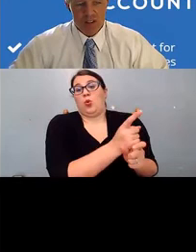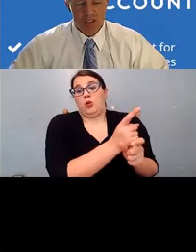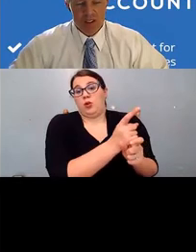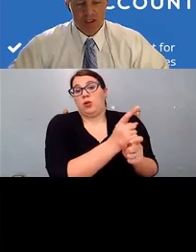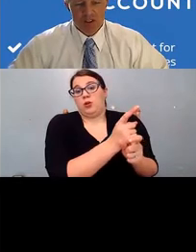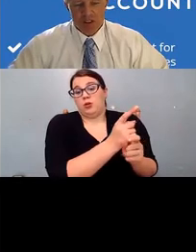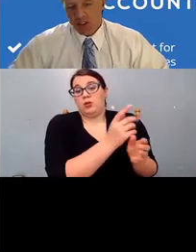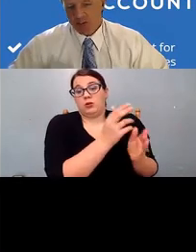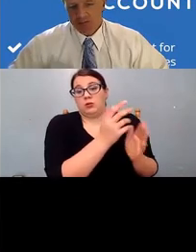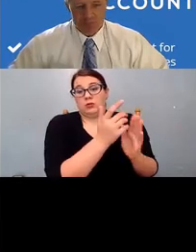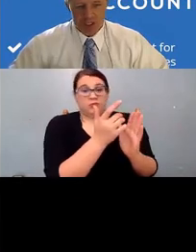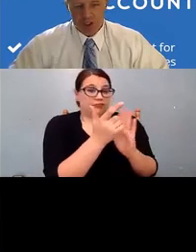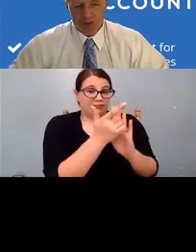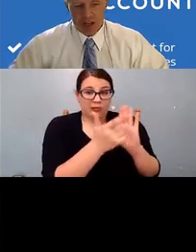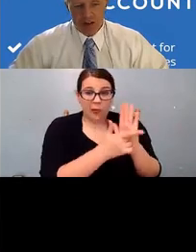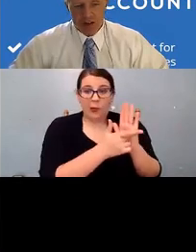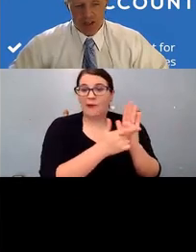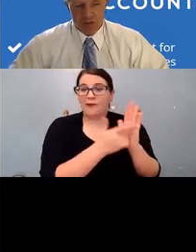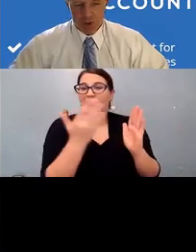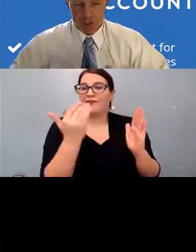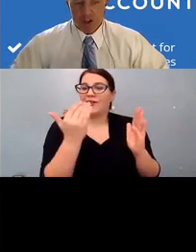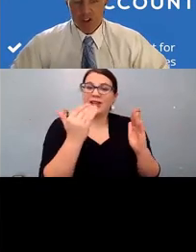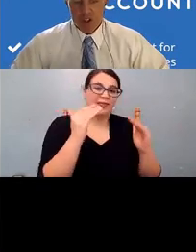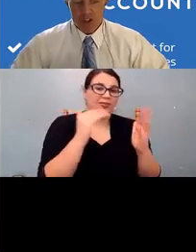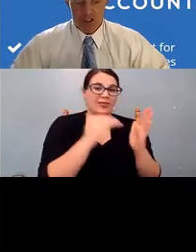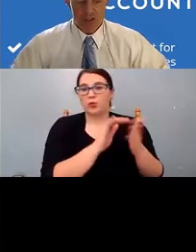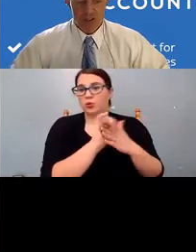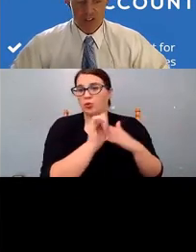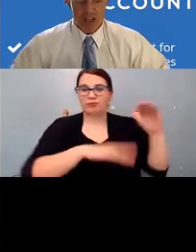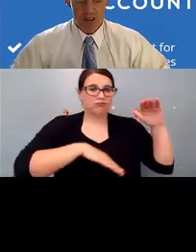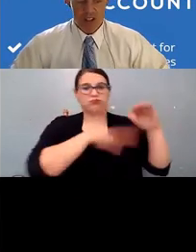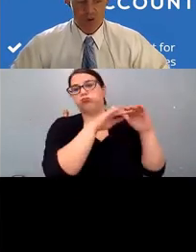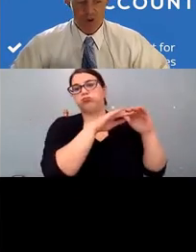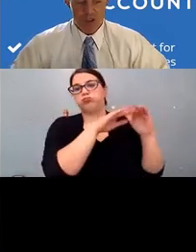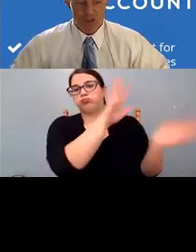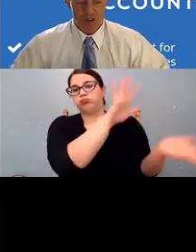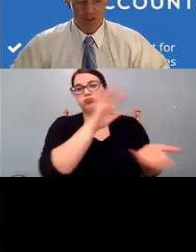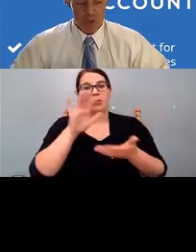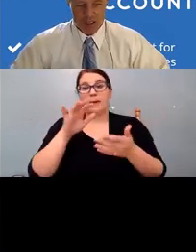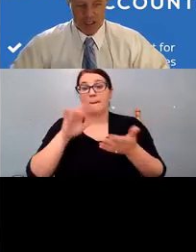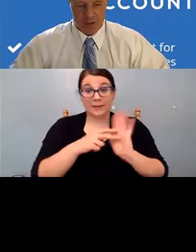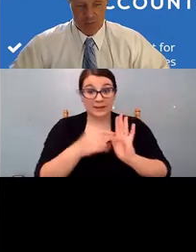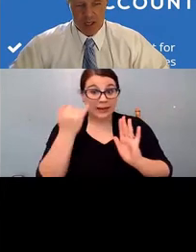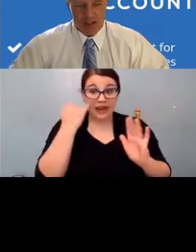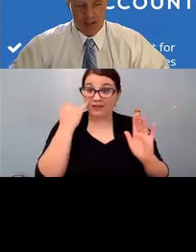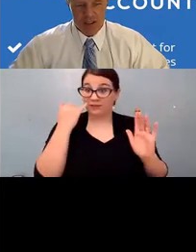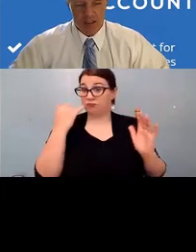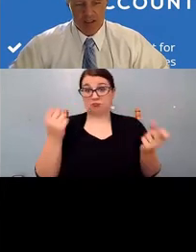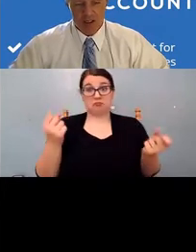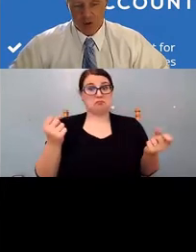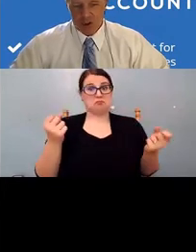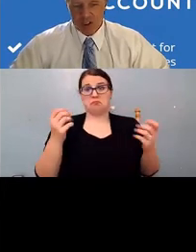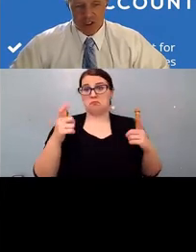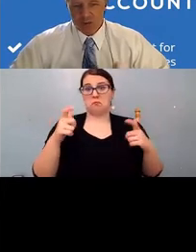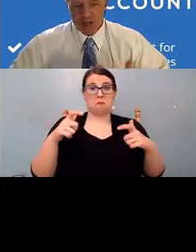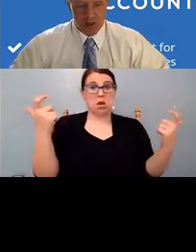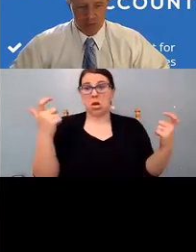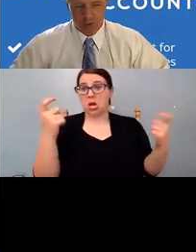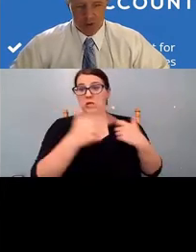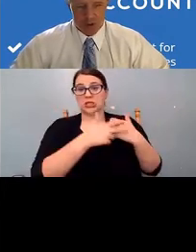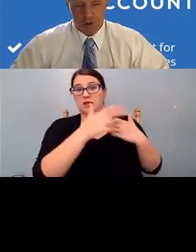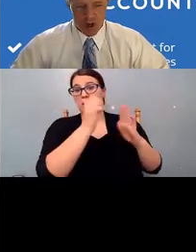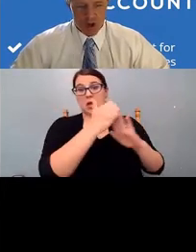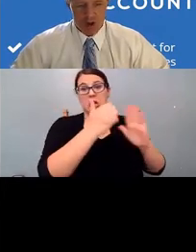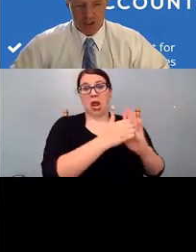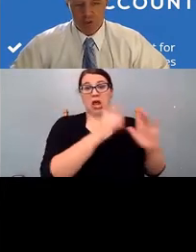year. So, you know, if you have a pretty large college saving account that you want to bring into the plan, unfortunately, you may not be